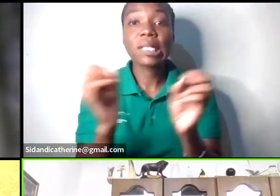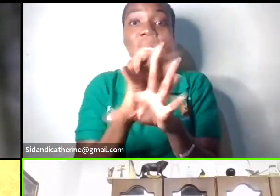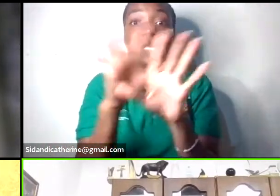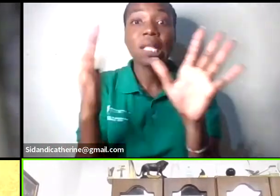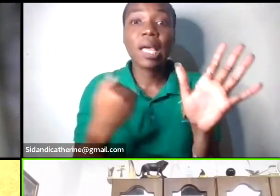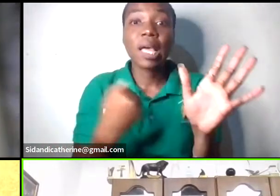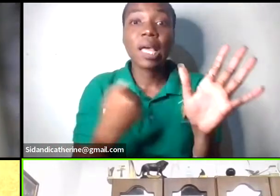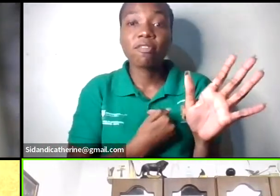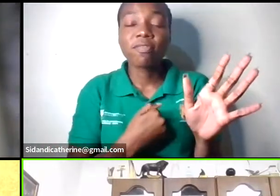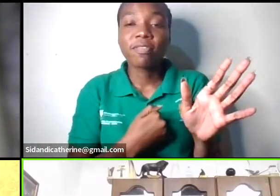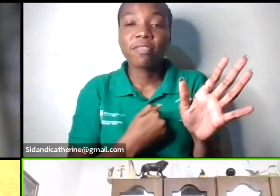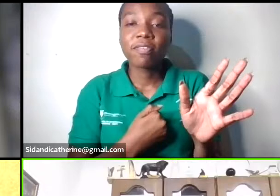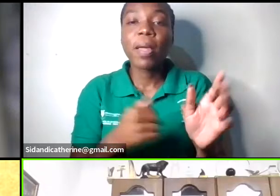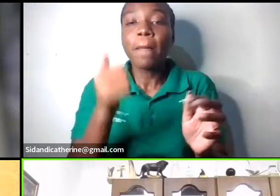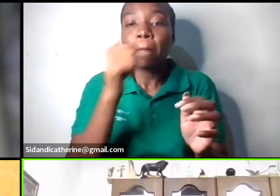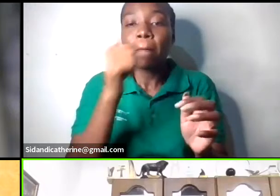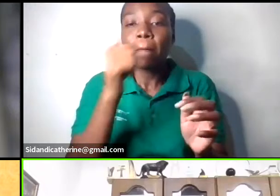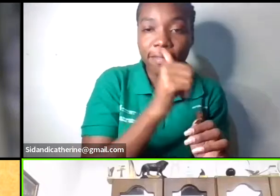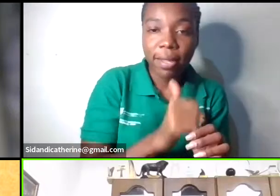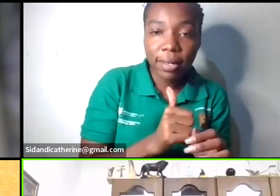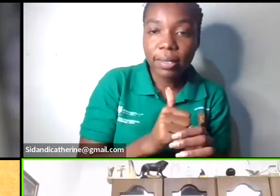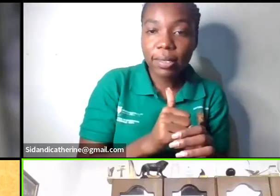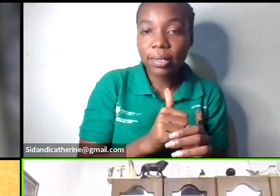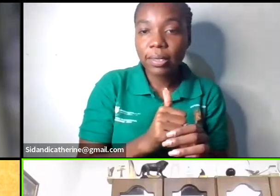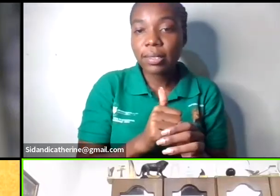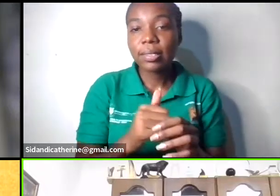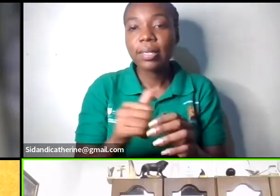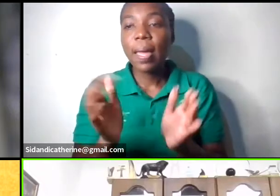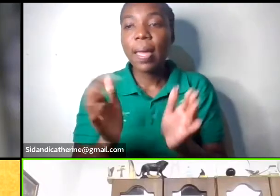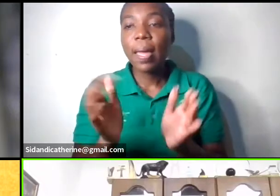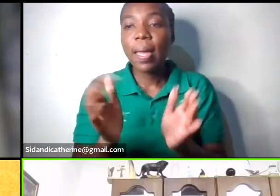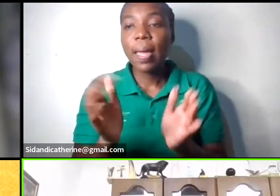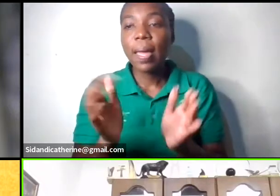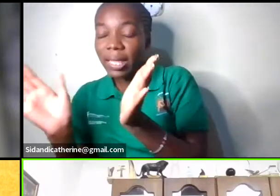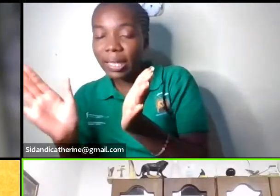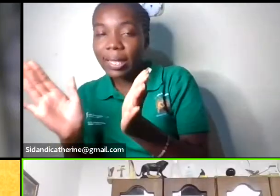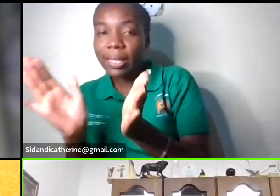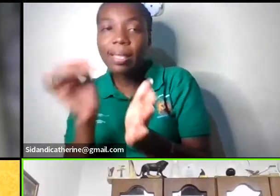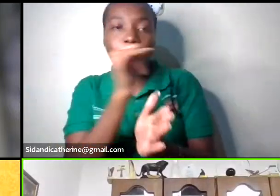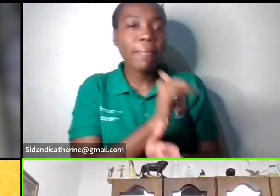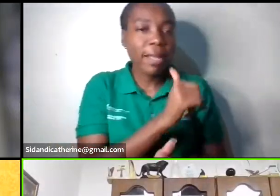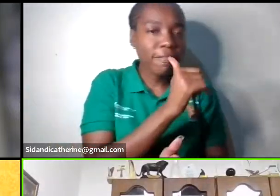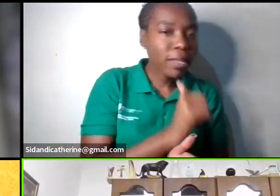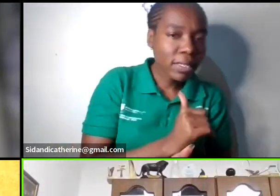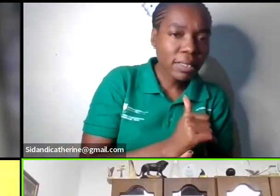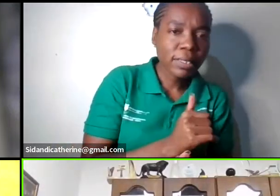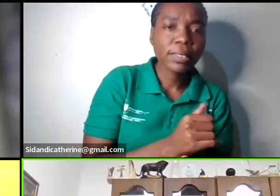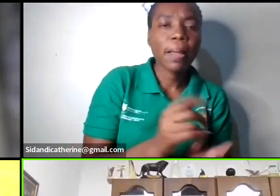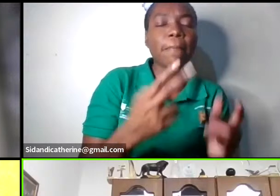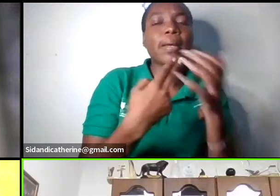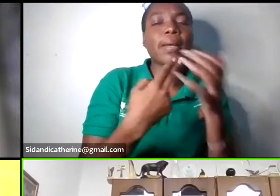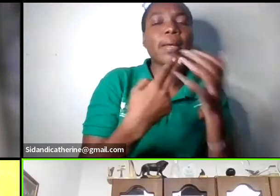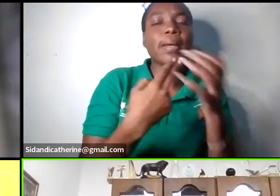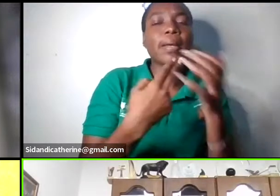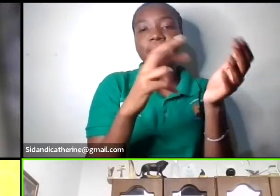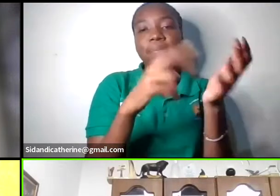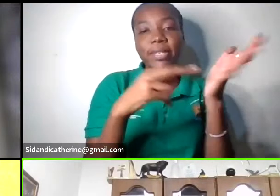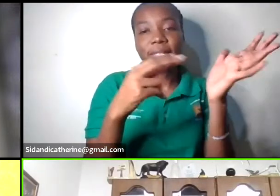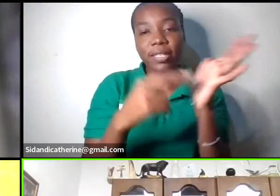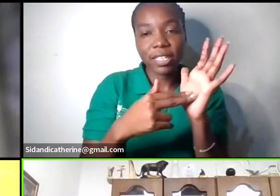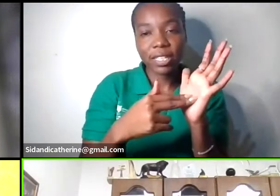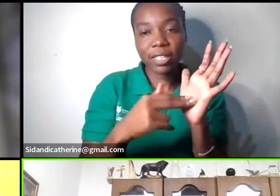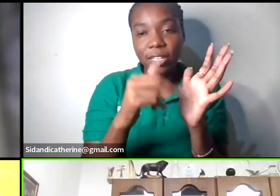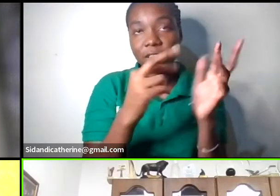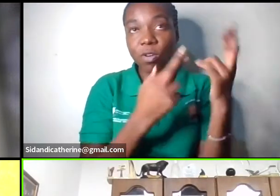Public, private partnership. That means there is a role of the private